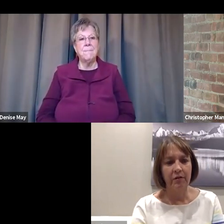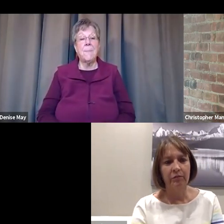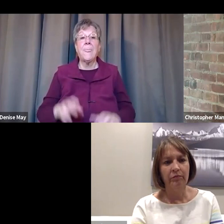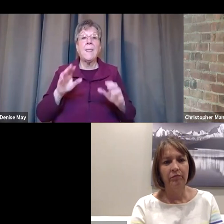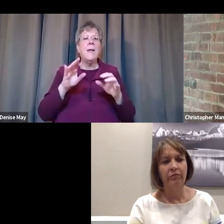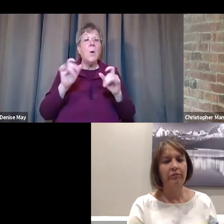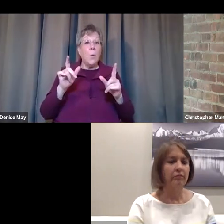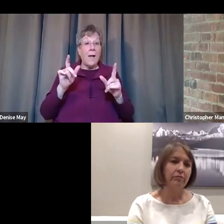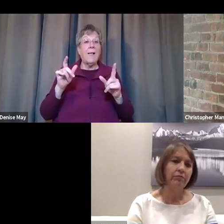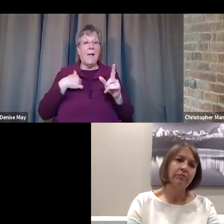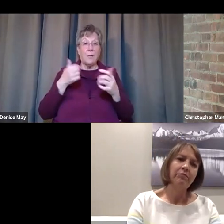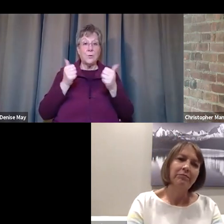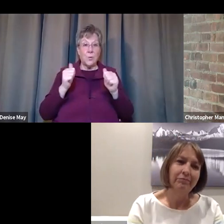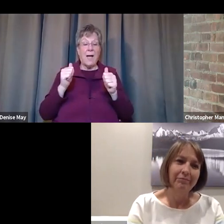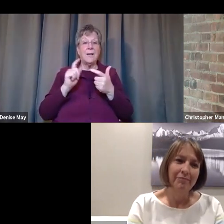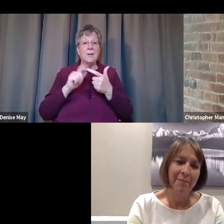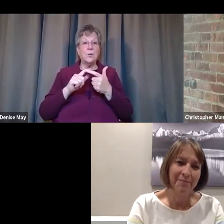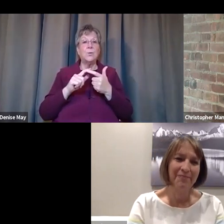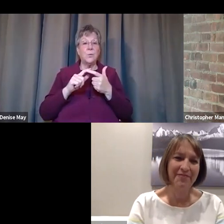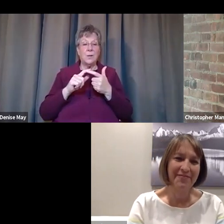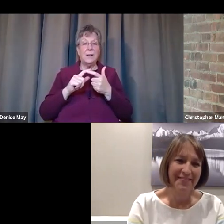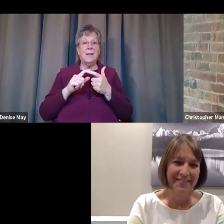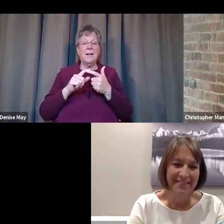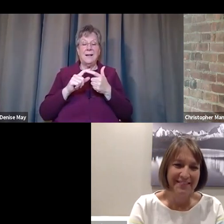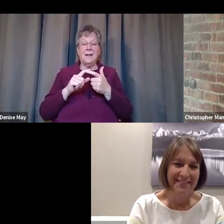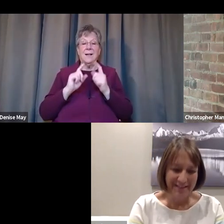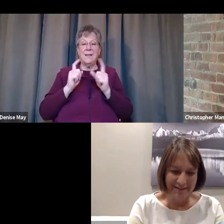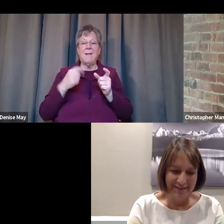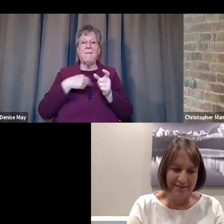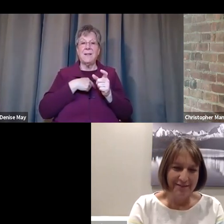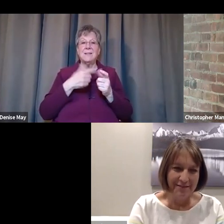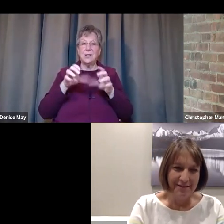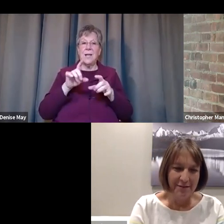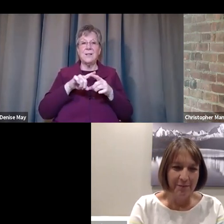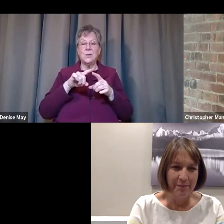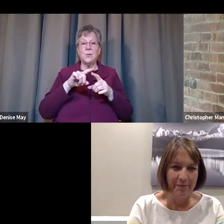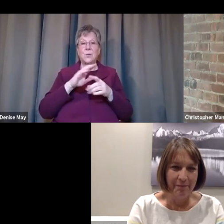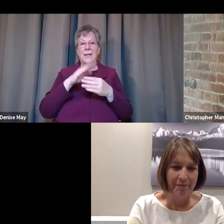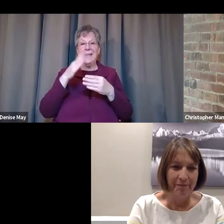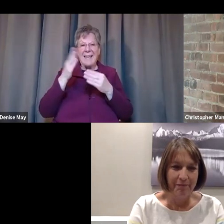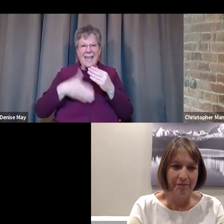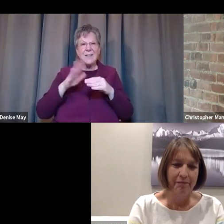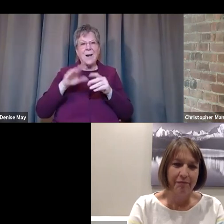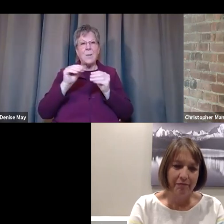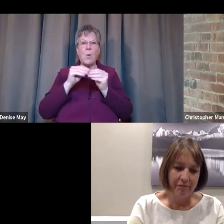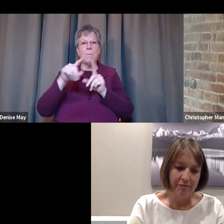Well, I'm going to try to give us a chance to end on a more upbeat note.